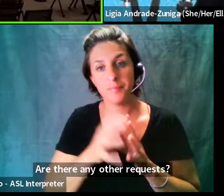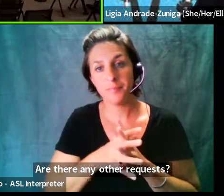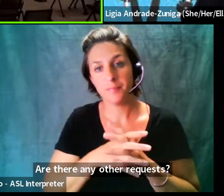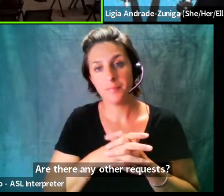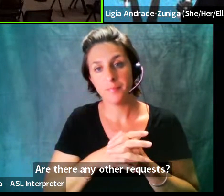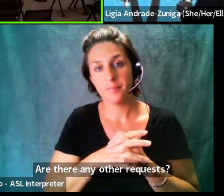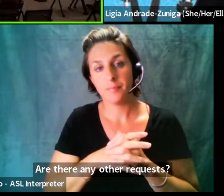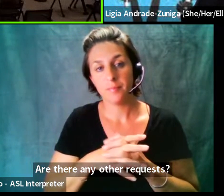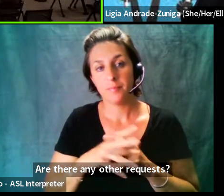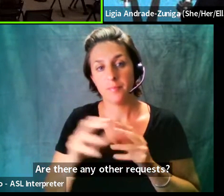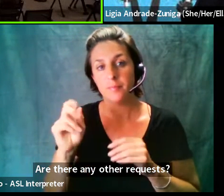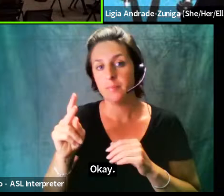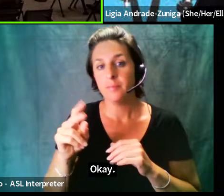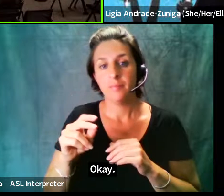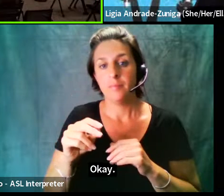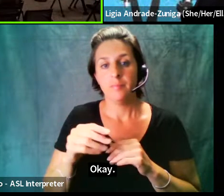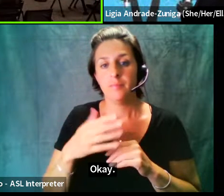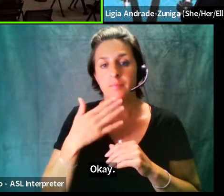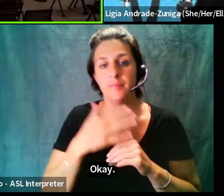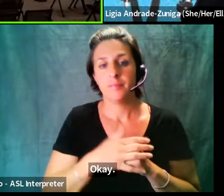Okay, None, but thank you for checking.